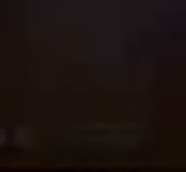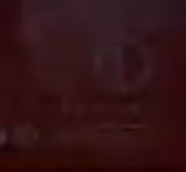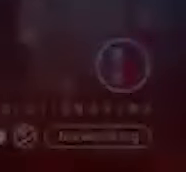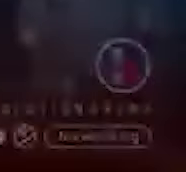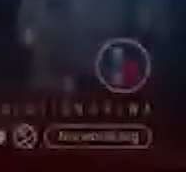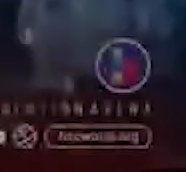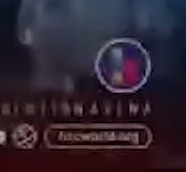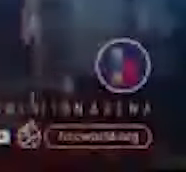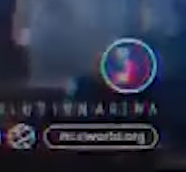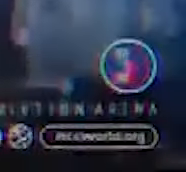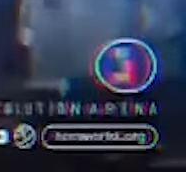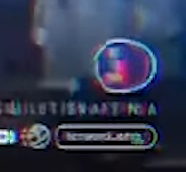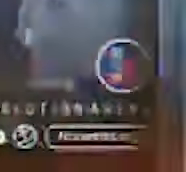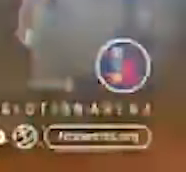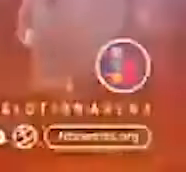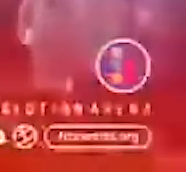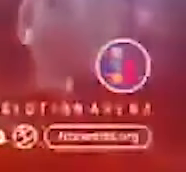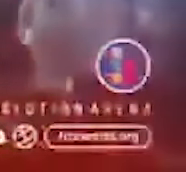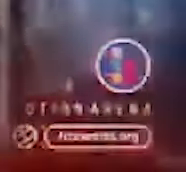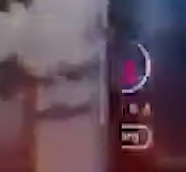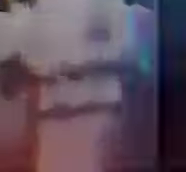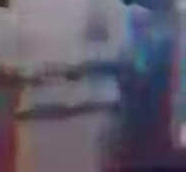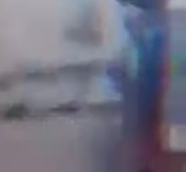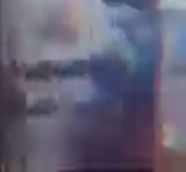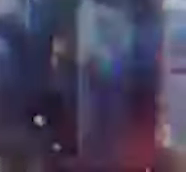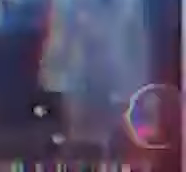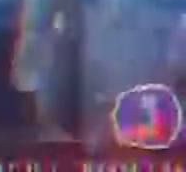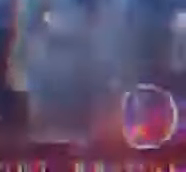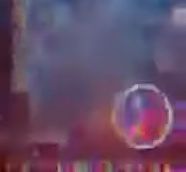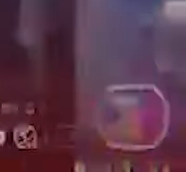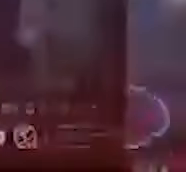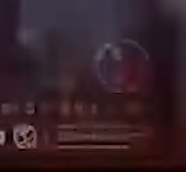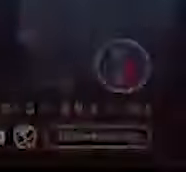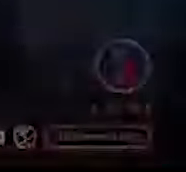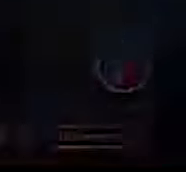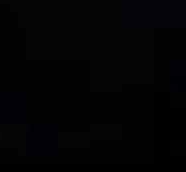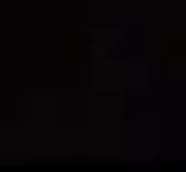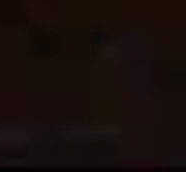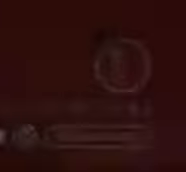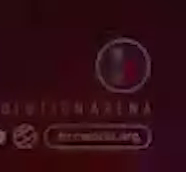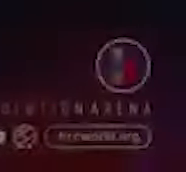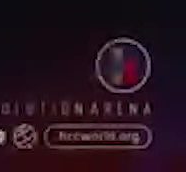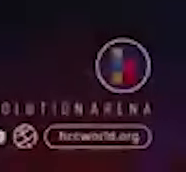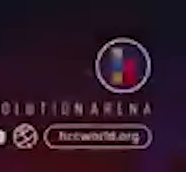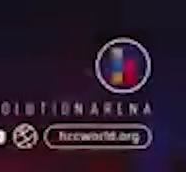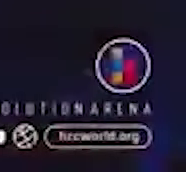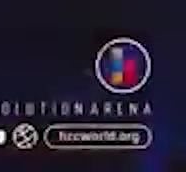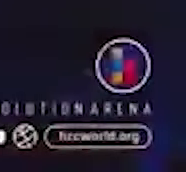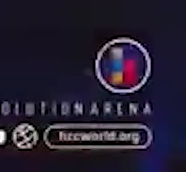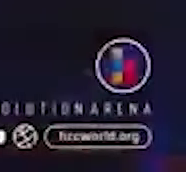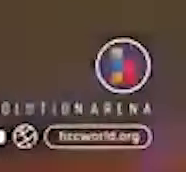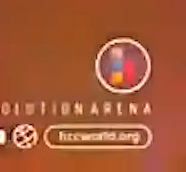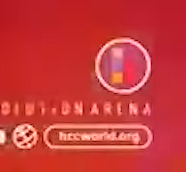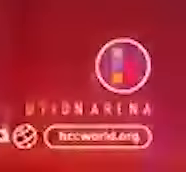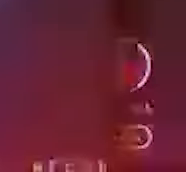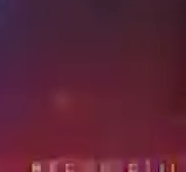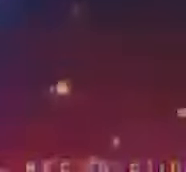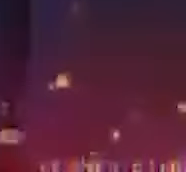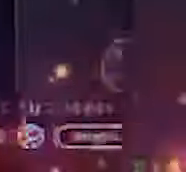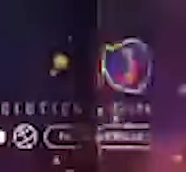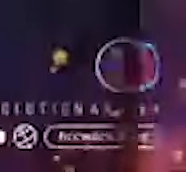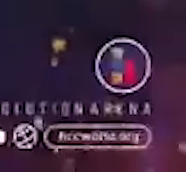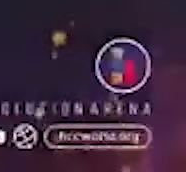we together now? Yes. So most believers have random spiritual information and they hope that one